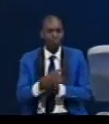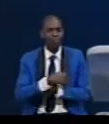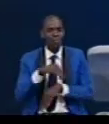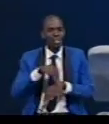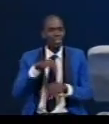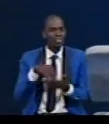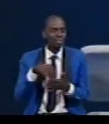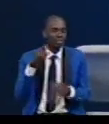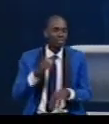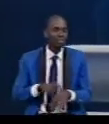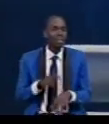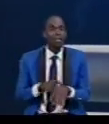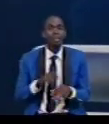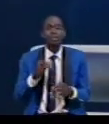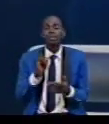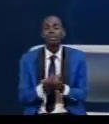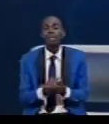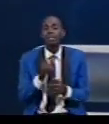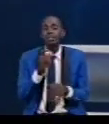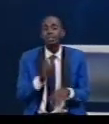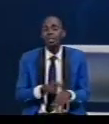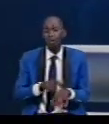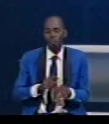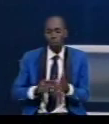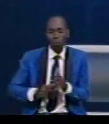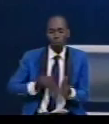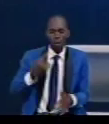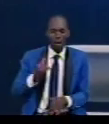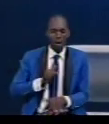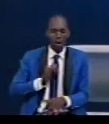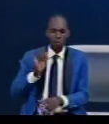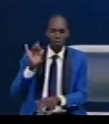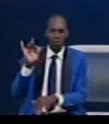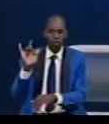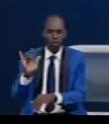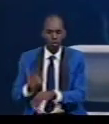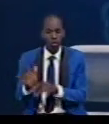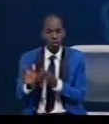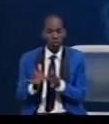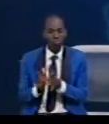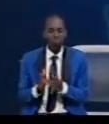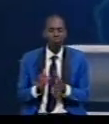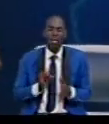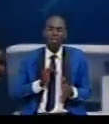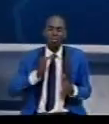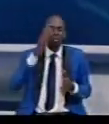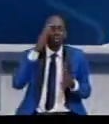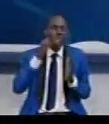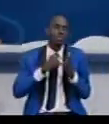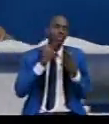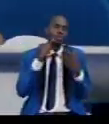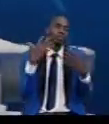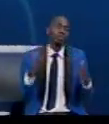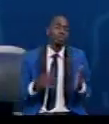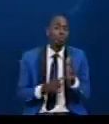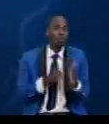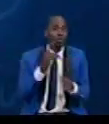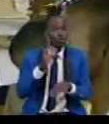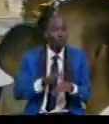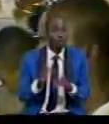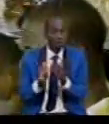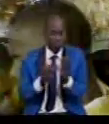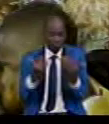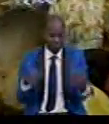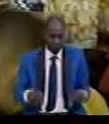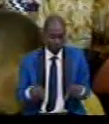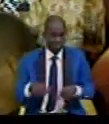the moment I touch him, I'm through. The moment you touch Jesus tonight, you're